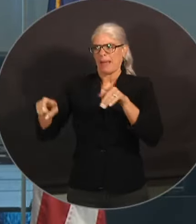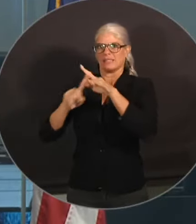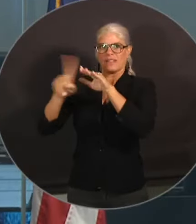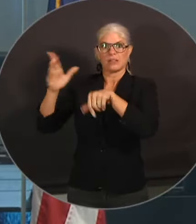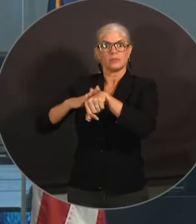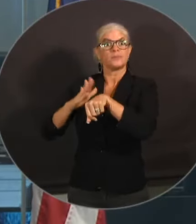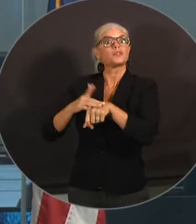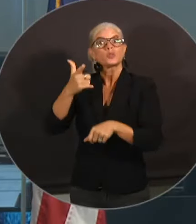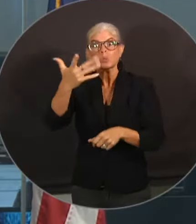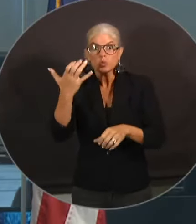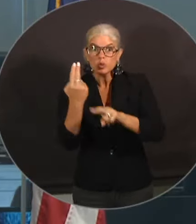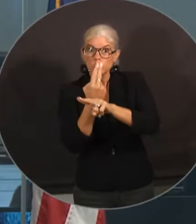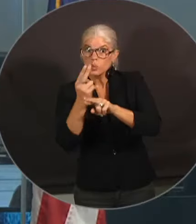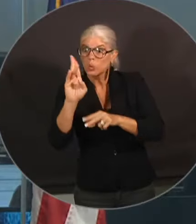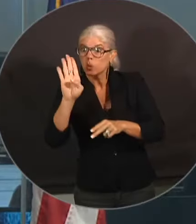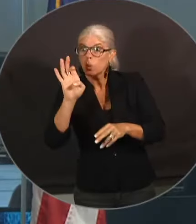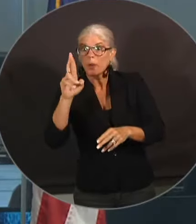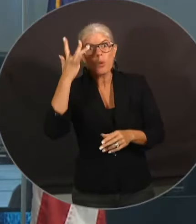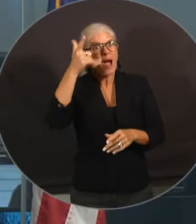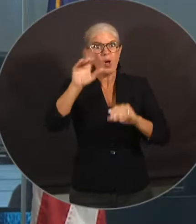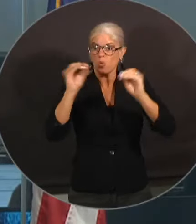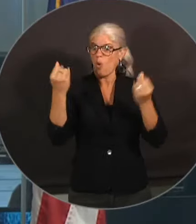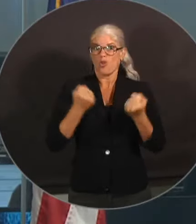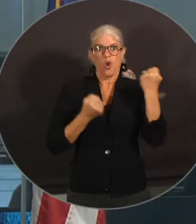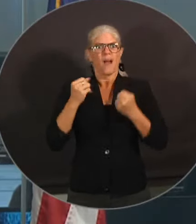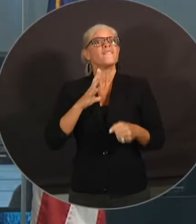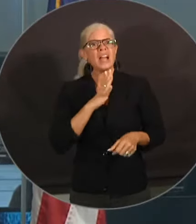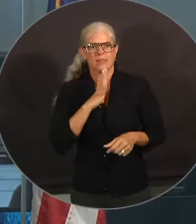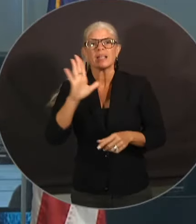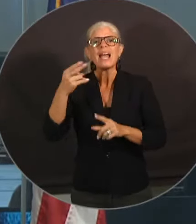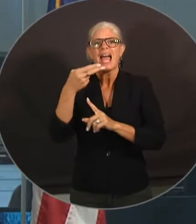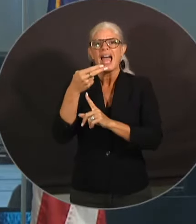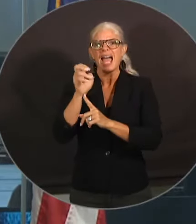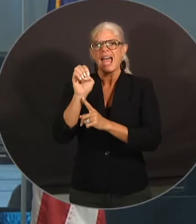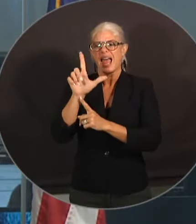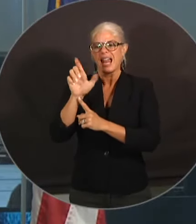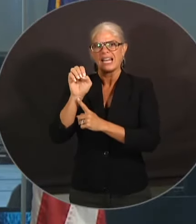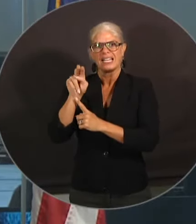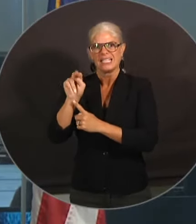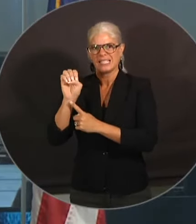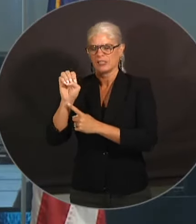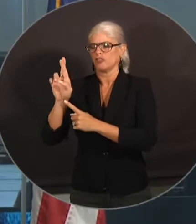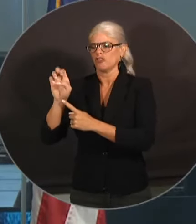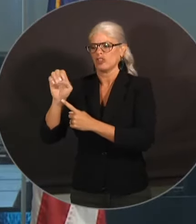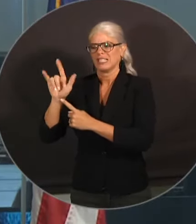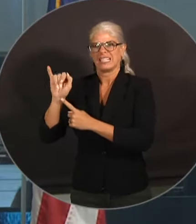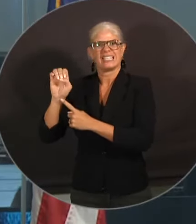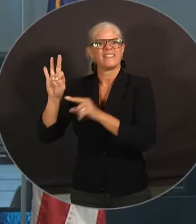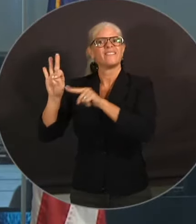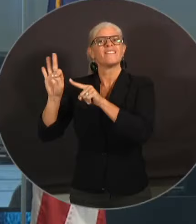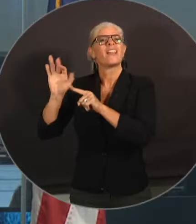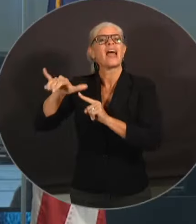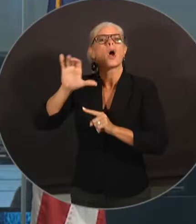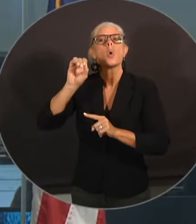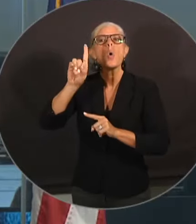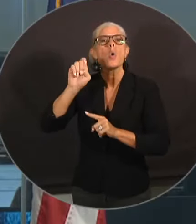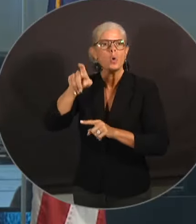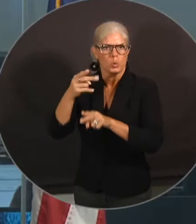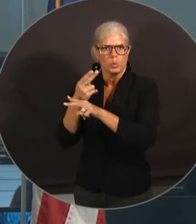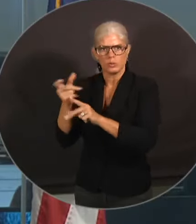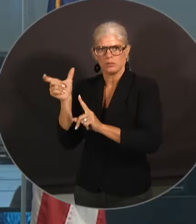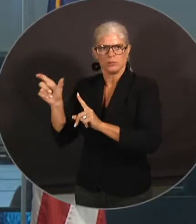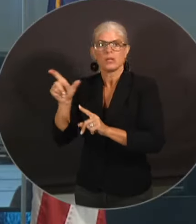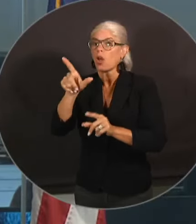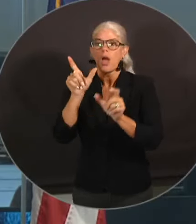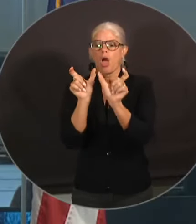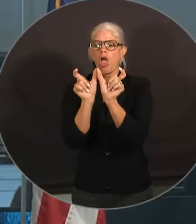use that, the Uber code is Helene Relief when you book your ride. Just one, all in one, no space, Helene Relief,